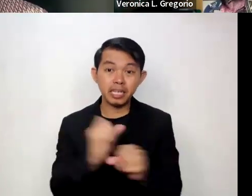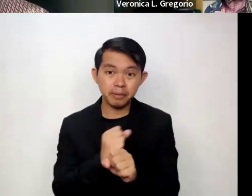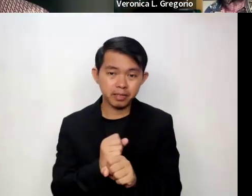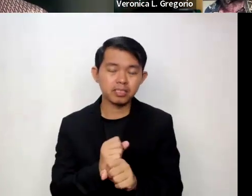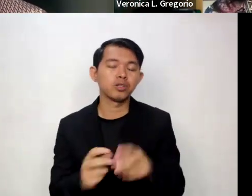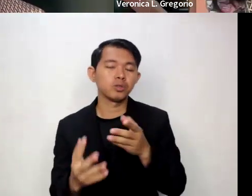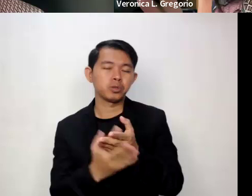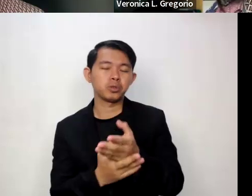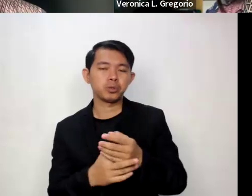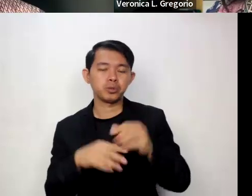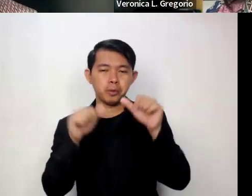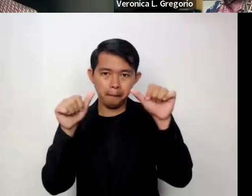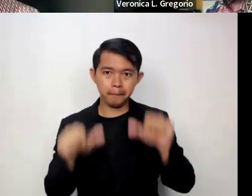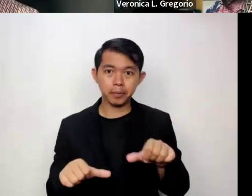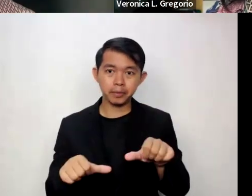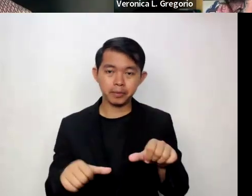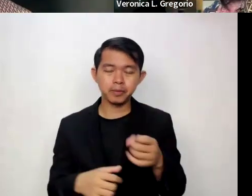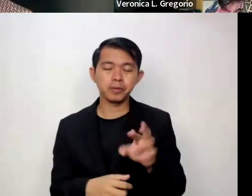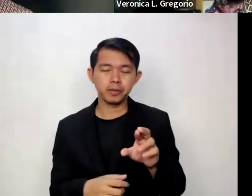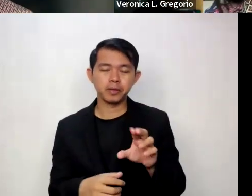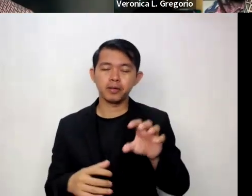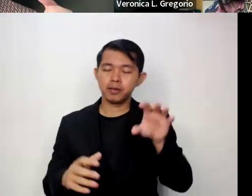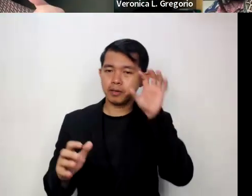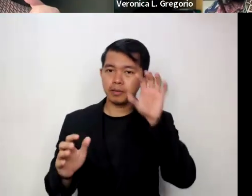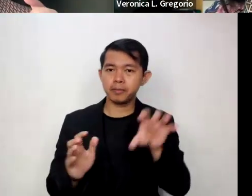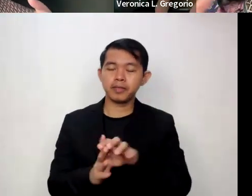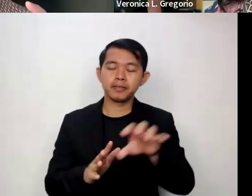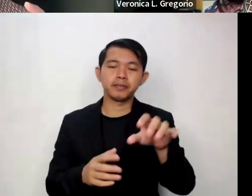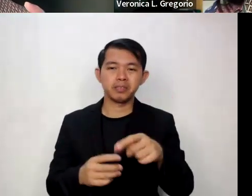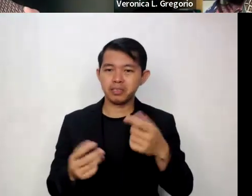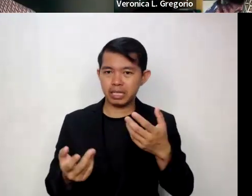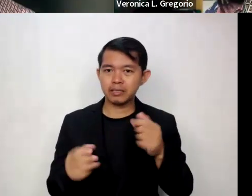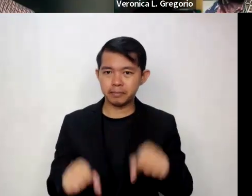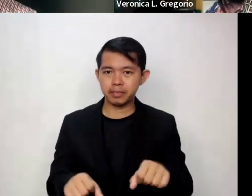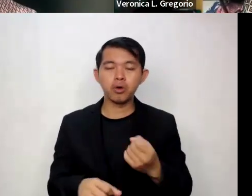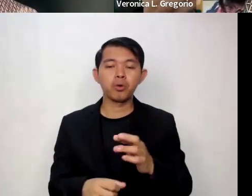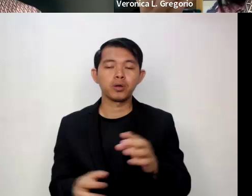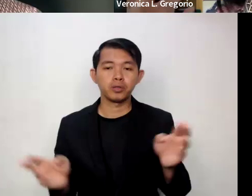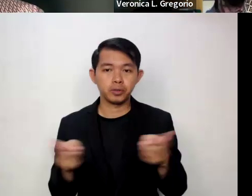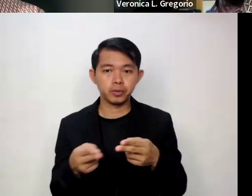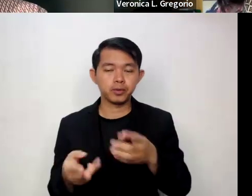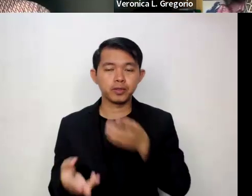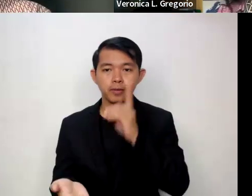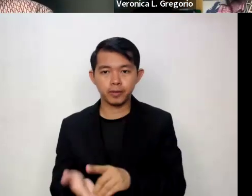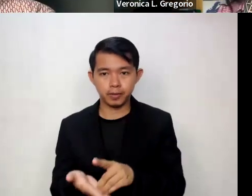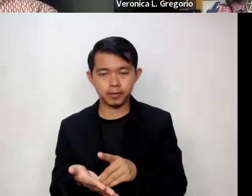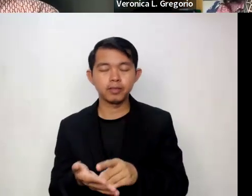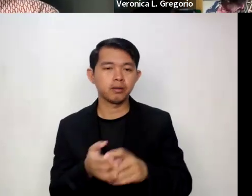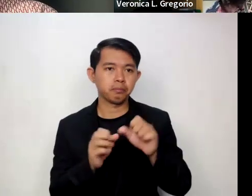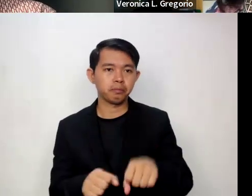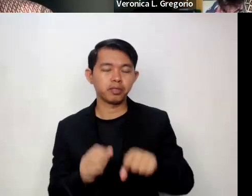through photographs, depende sa data na meron ka. Pwede rin na small documentary, right, na pwedeng